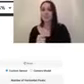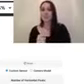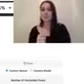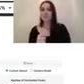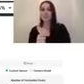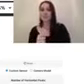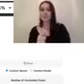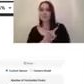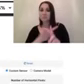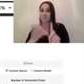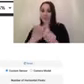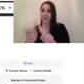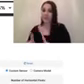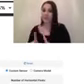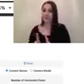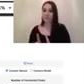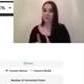FLIR.